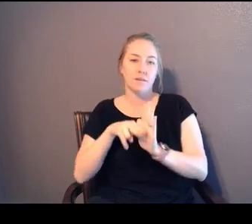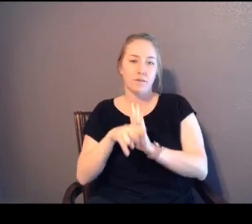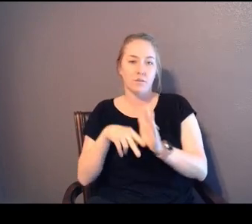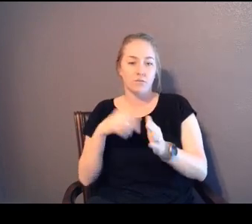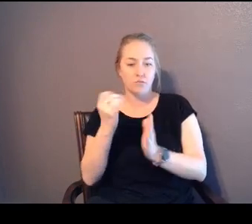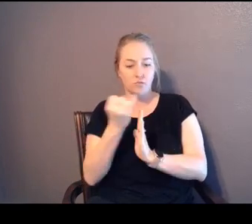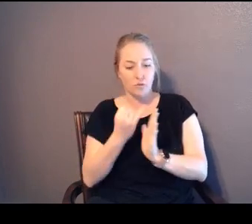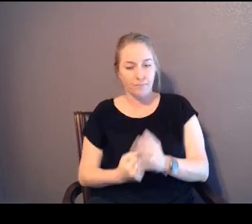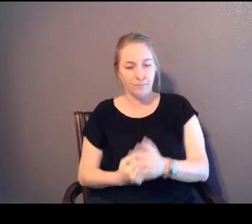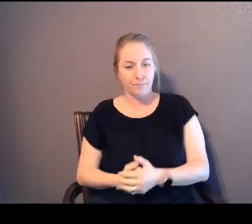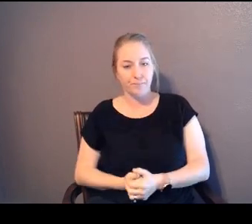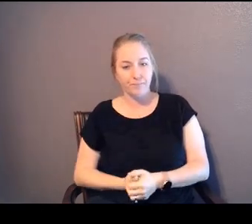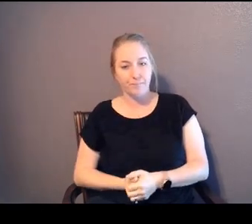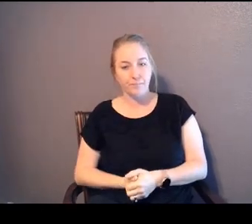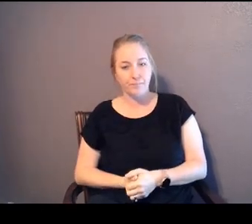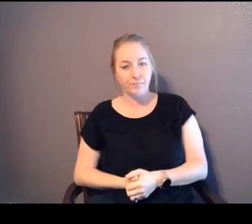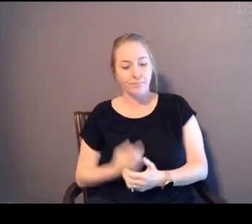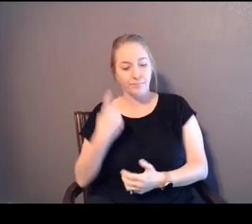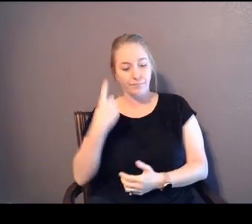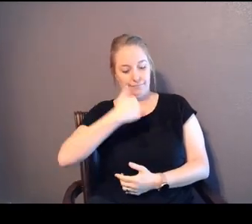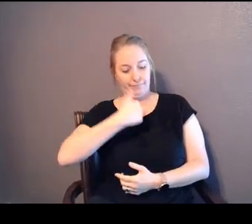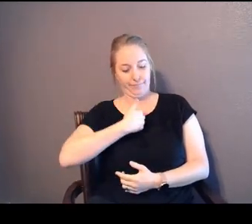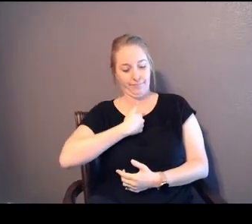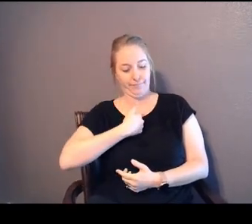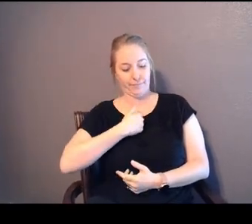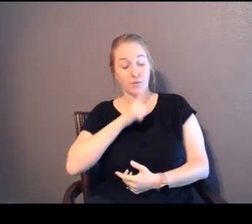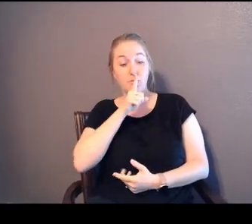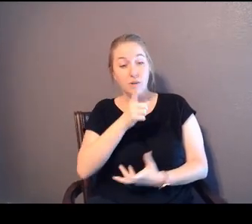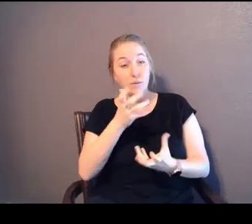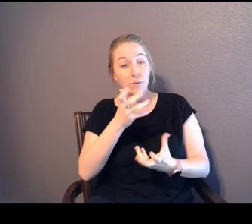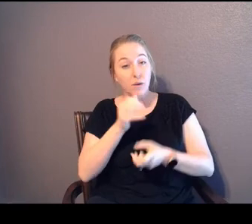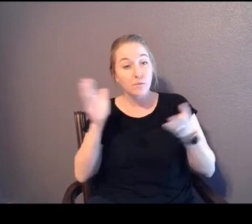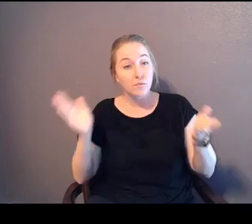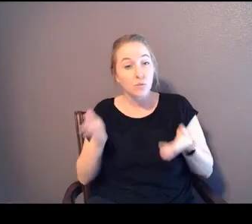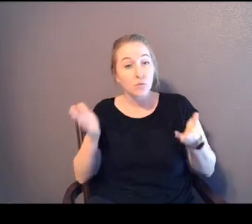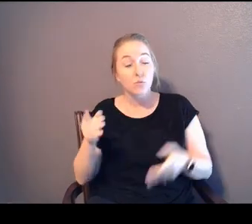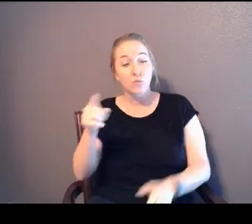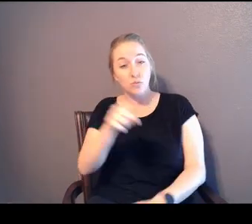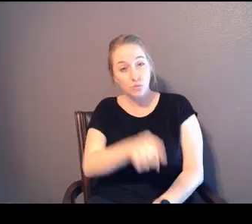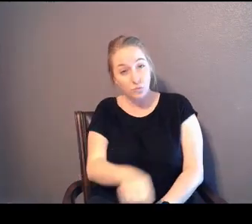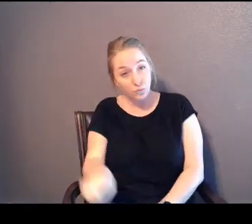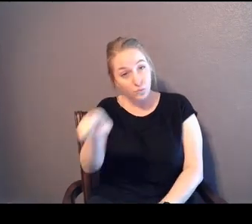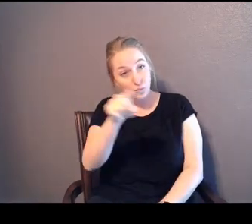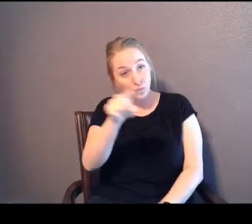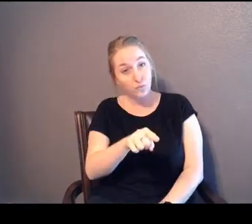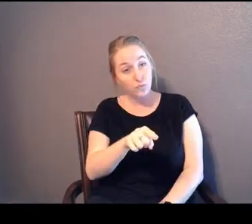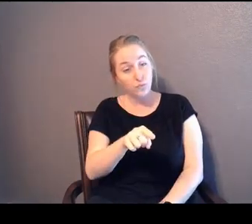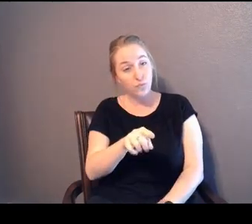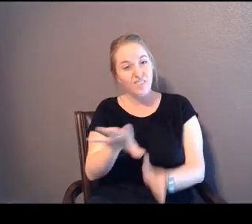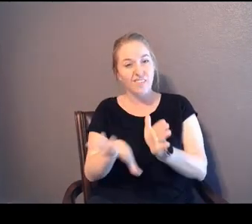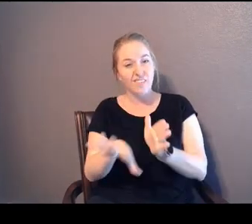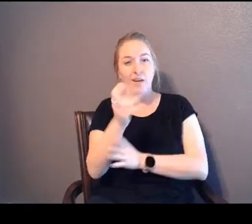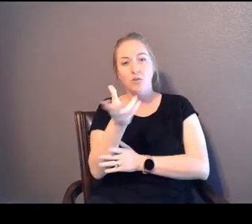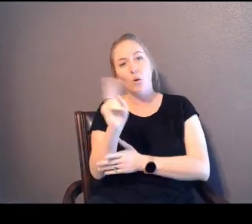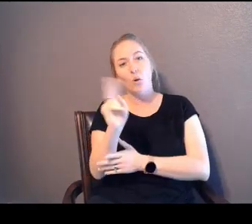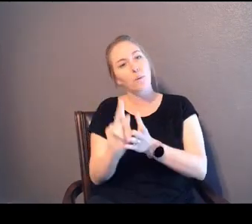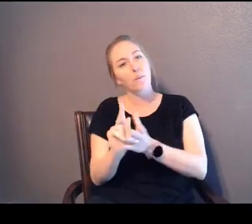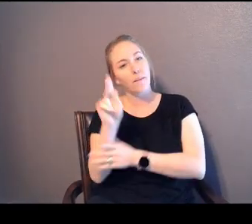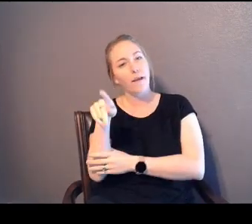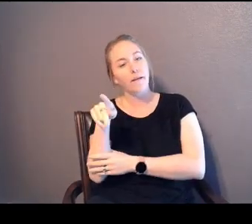just me drawing. What I really want to encourage you to do is find your own plant in your own